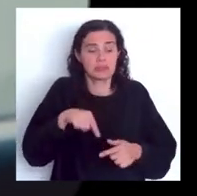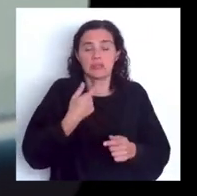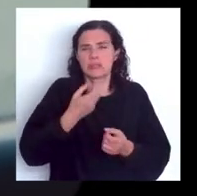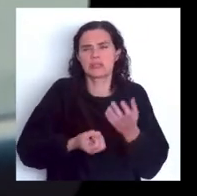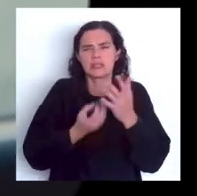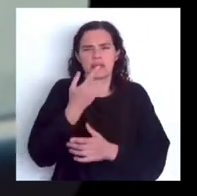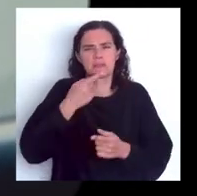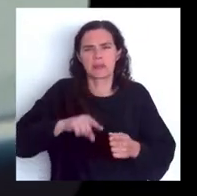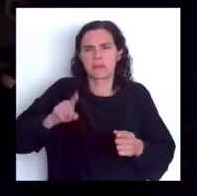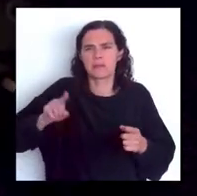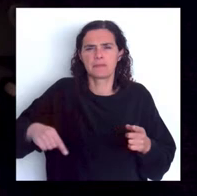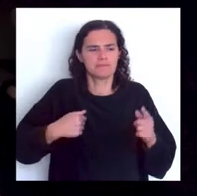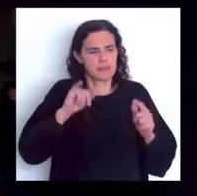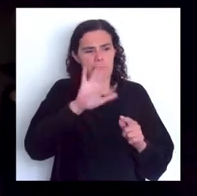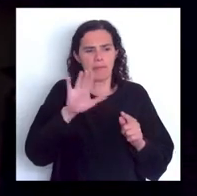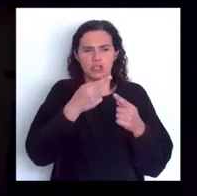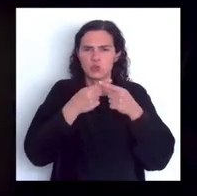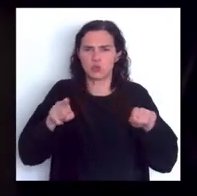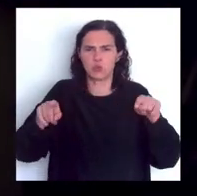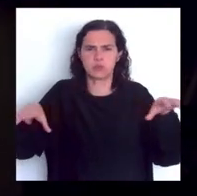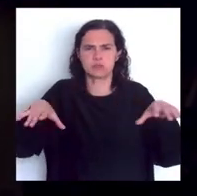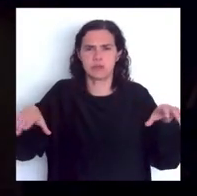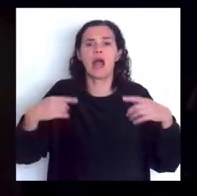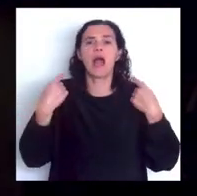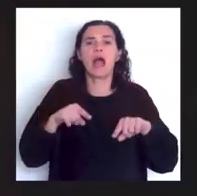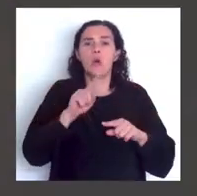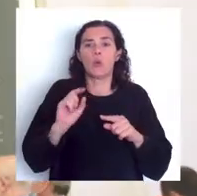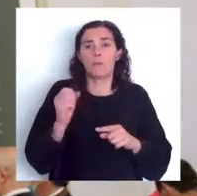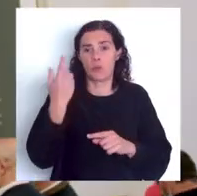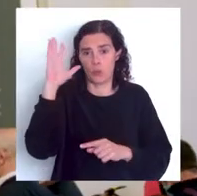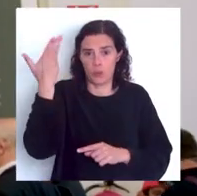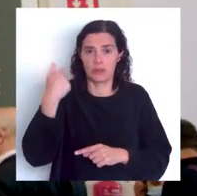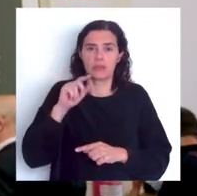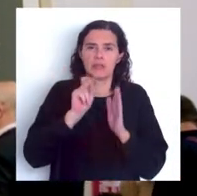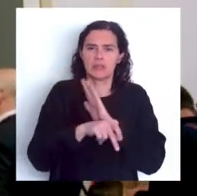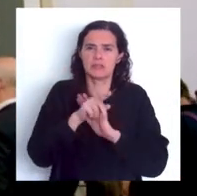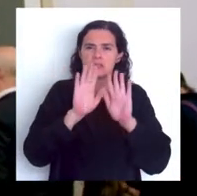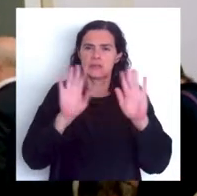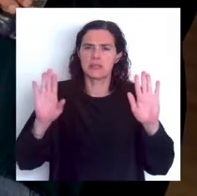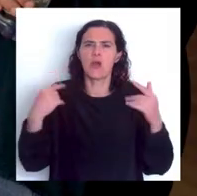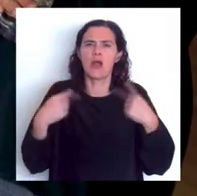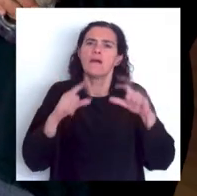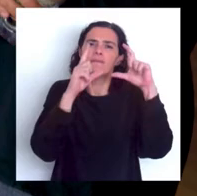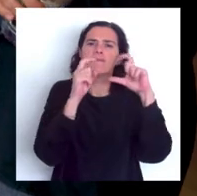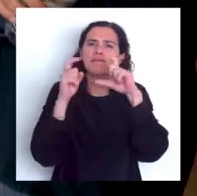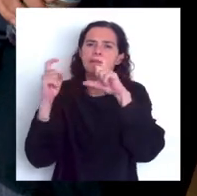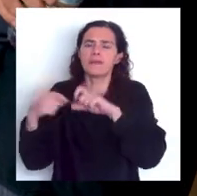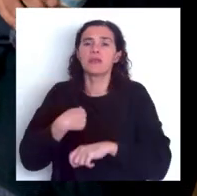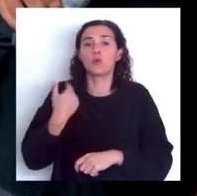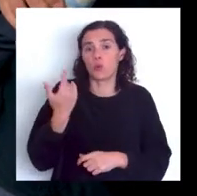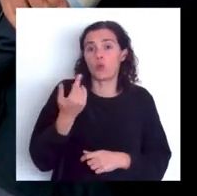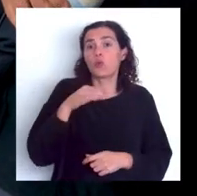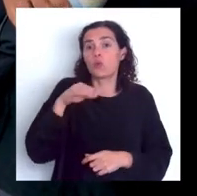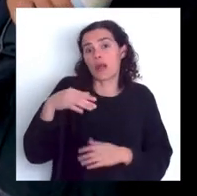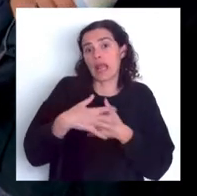agonizing. And they create often this very ambiguous image. You have actually one at the entrance of the exhibition with the